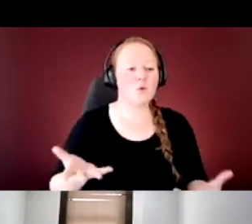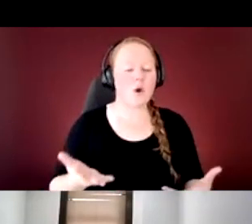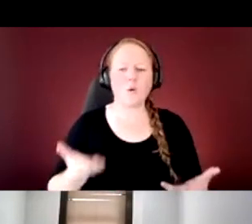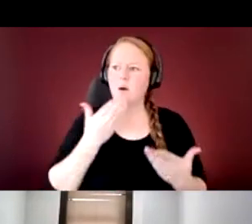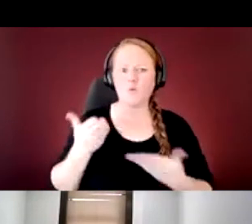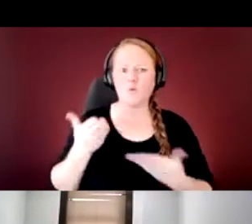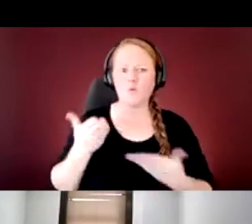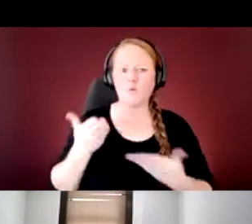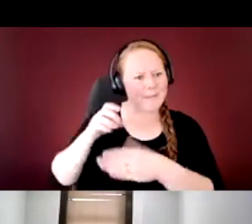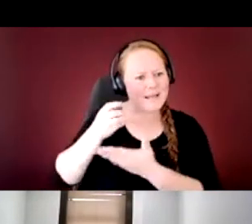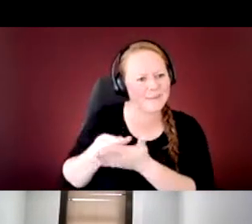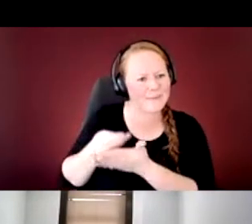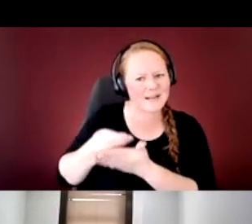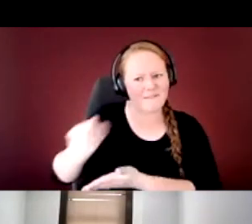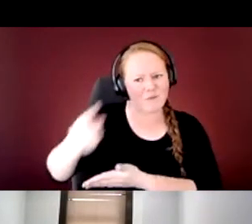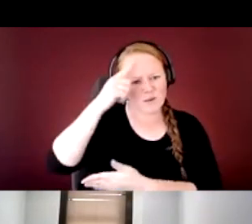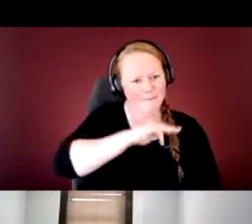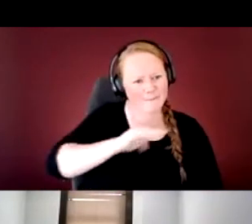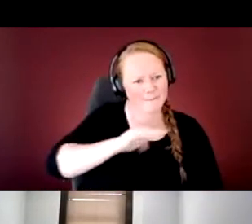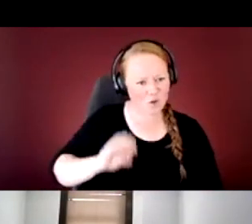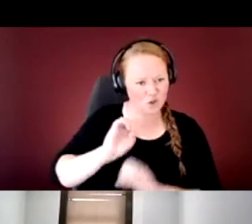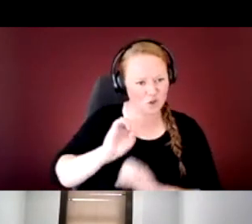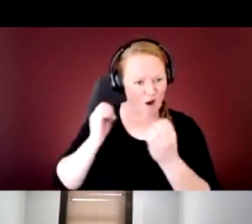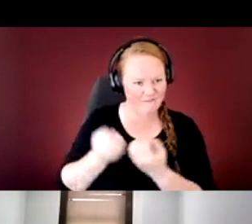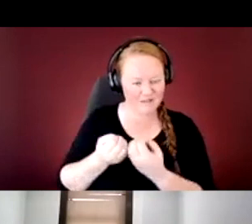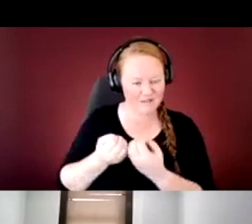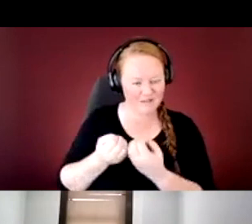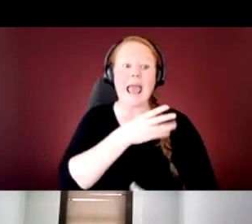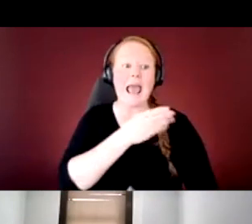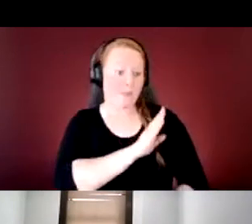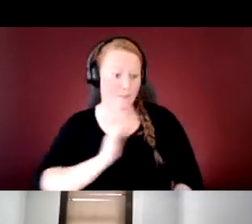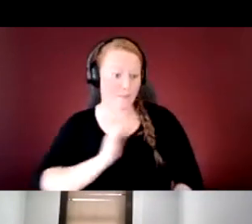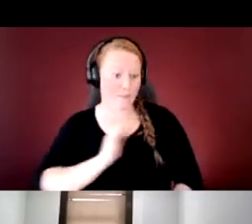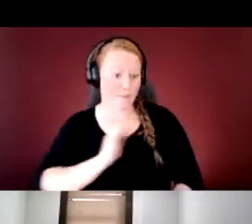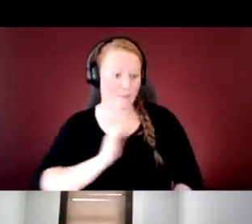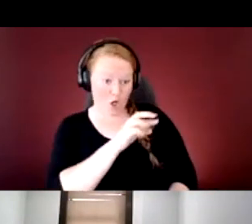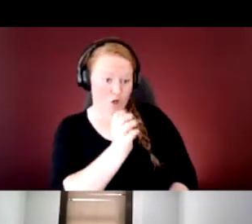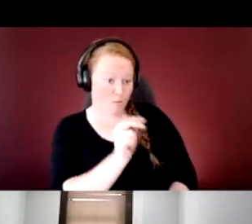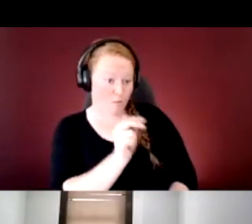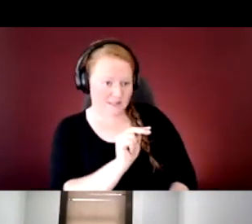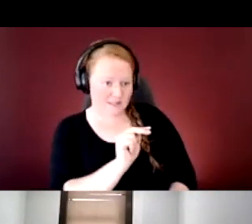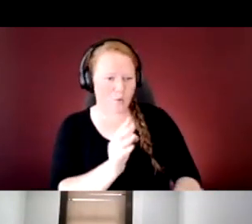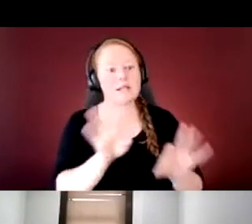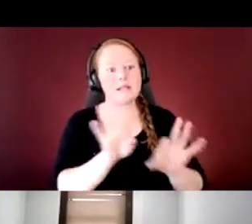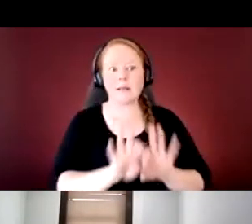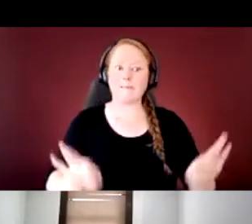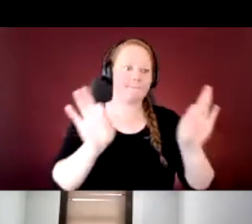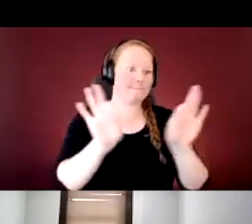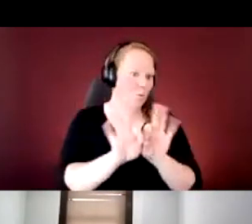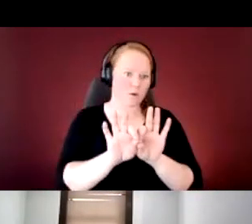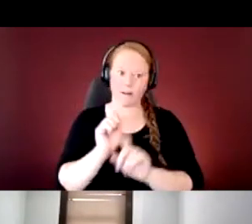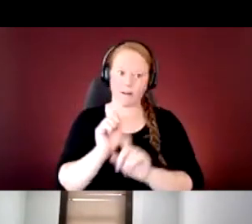office, the Comptroller's office, and to the Board of Aldermen and the Board of E&A. It is an important moment, and I'd like to take